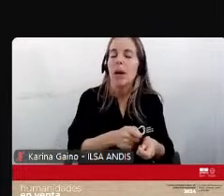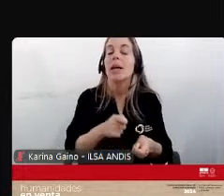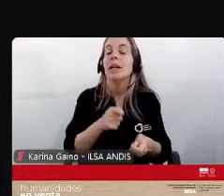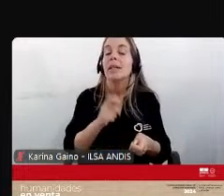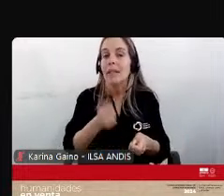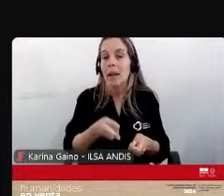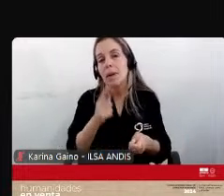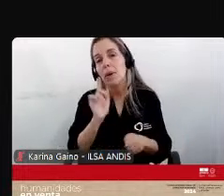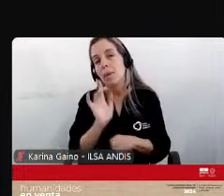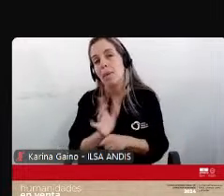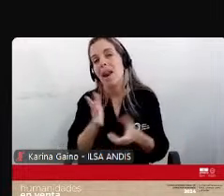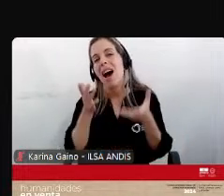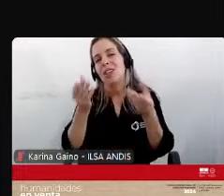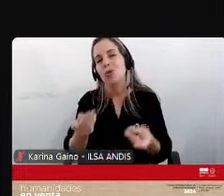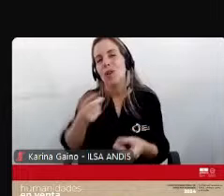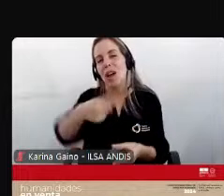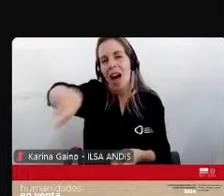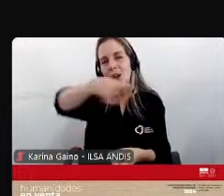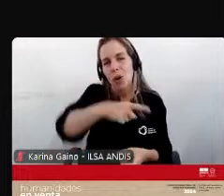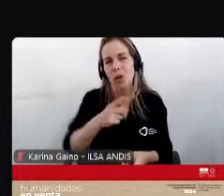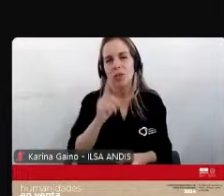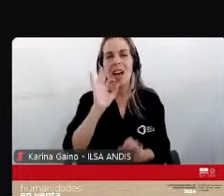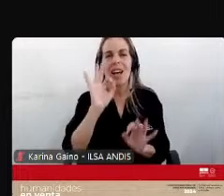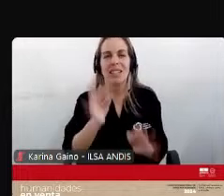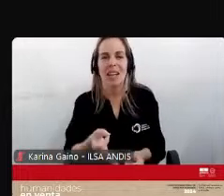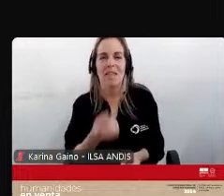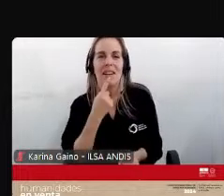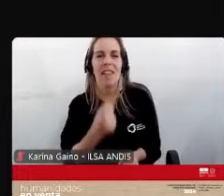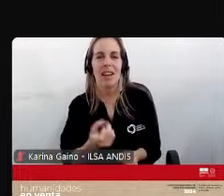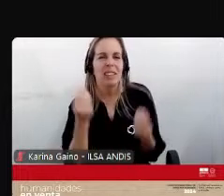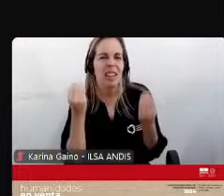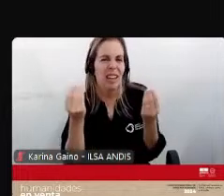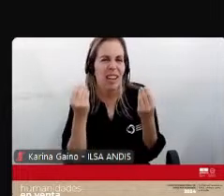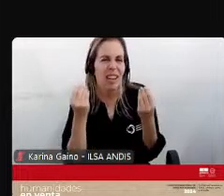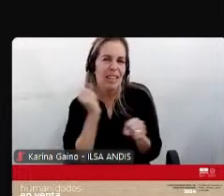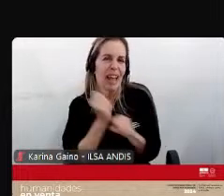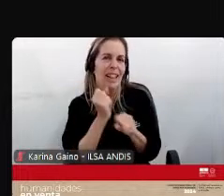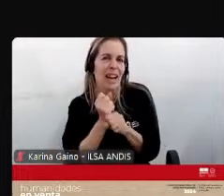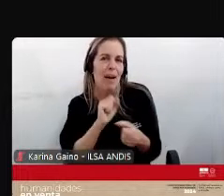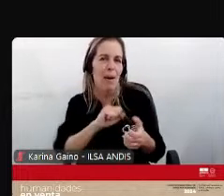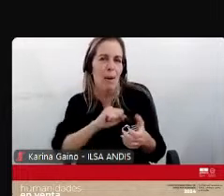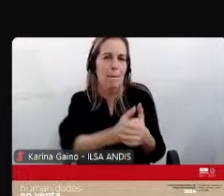forced labor in the work that they're doing in the agriculture sector in the Americas.